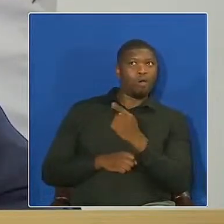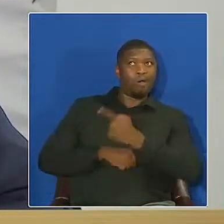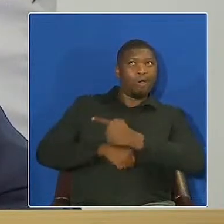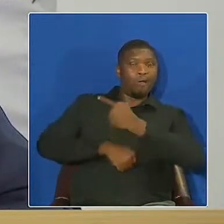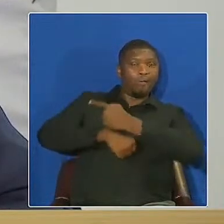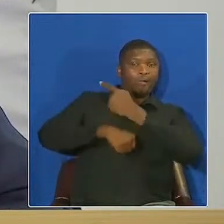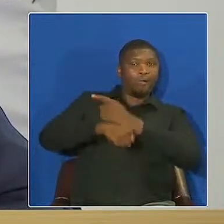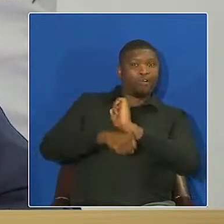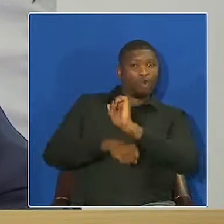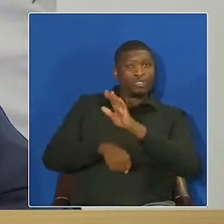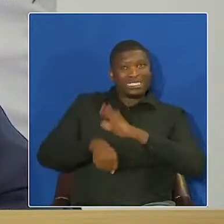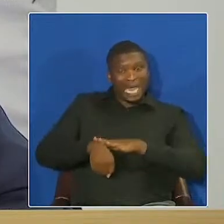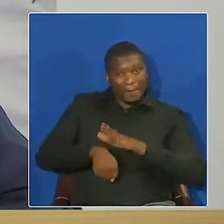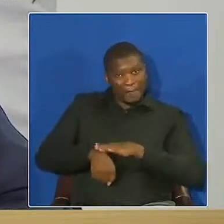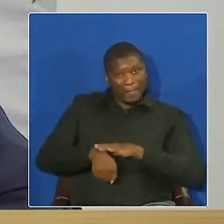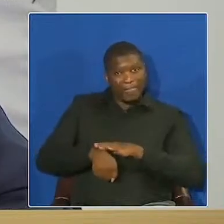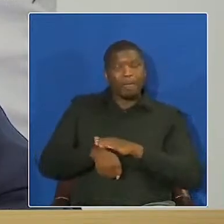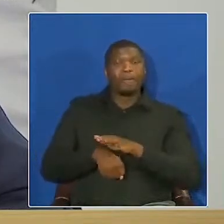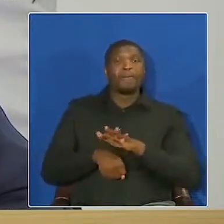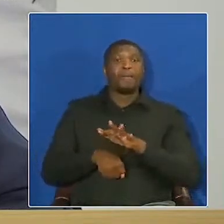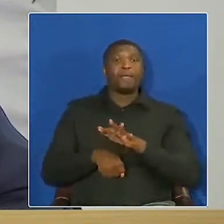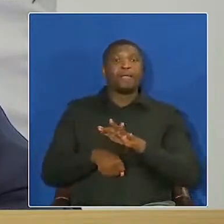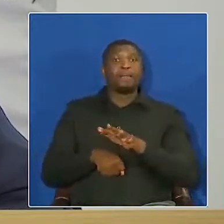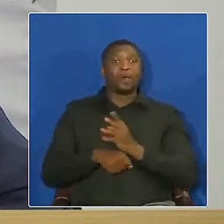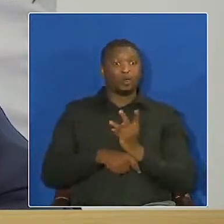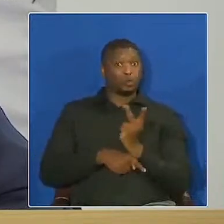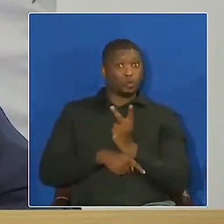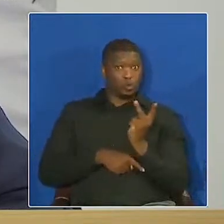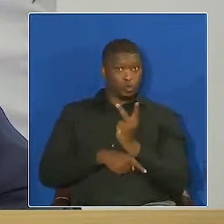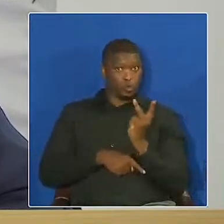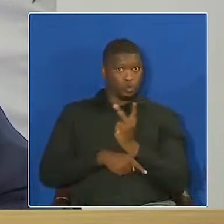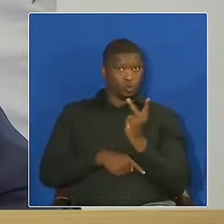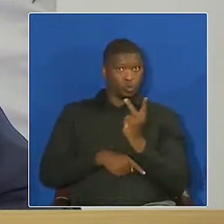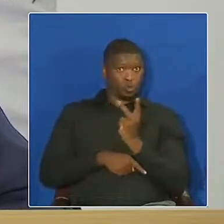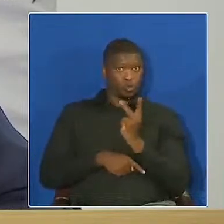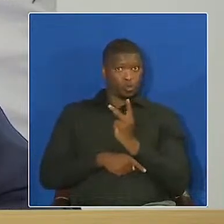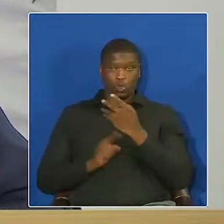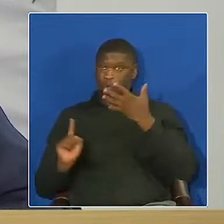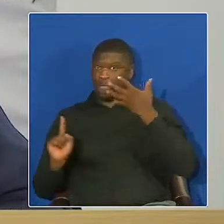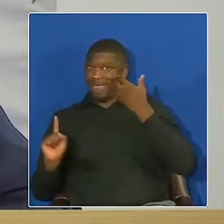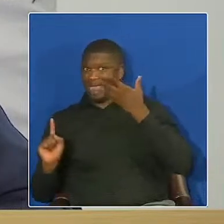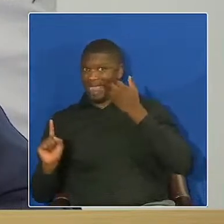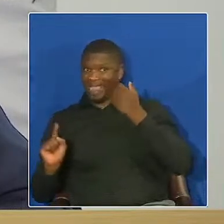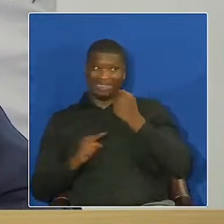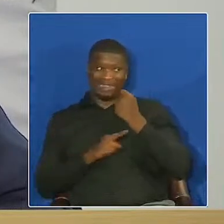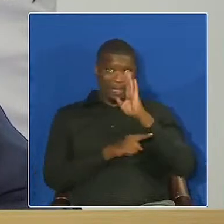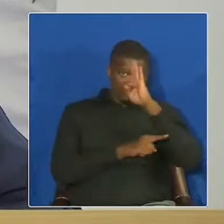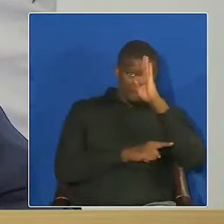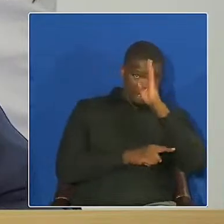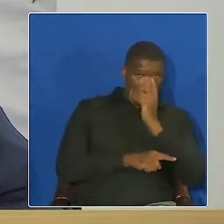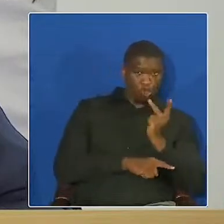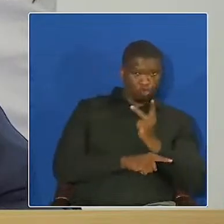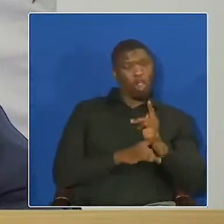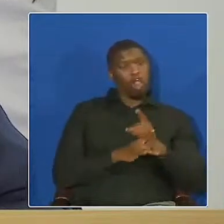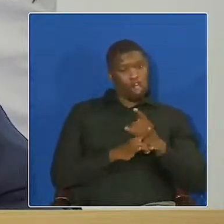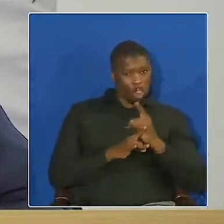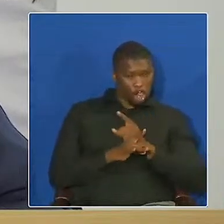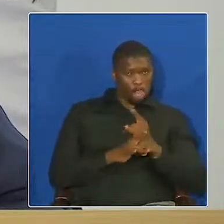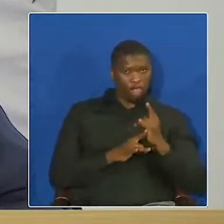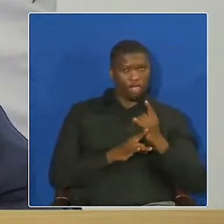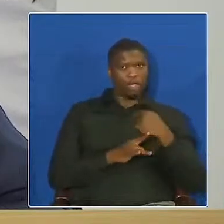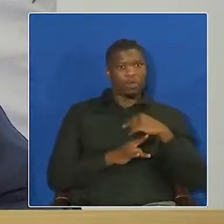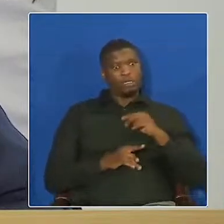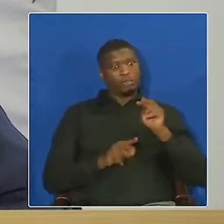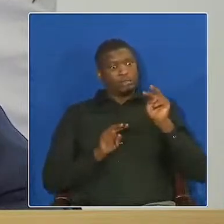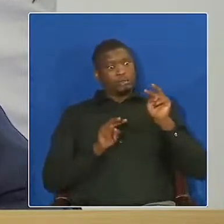days and times between Matlala and Brown Mokgotsi suggests that